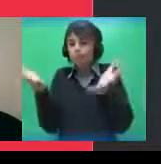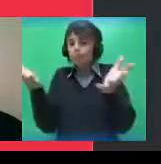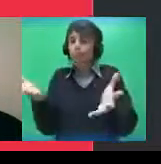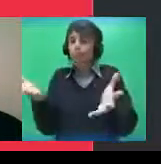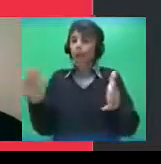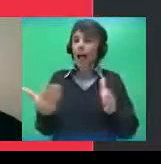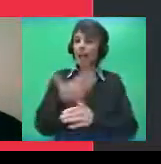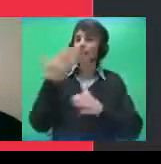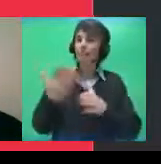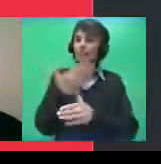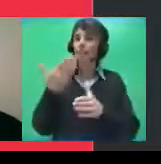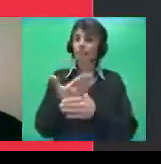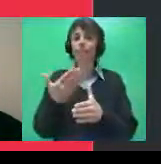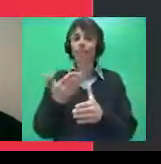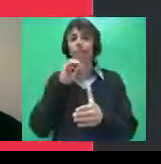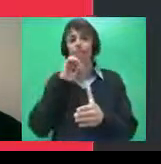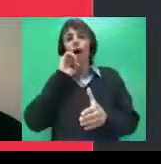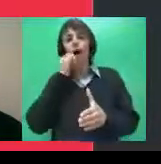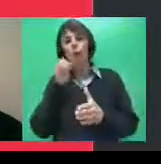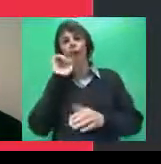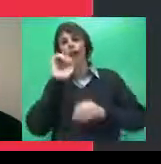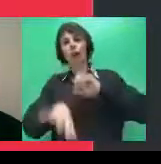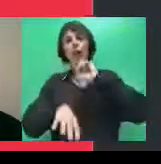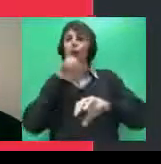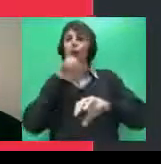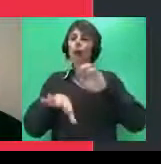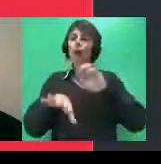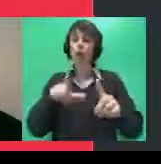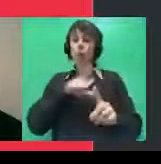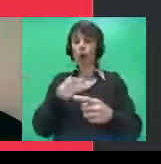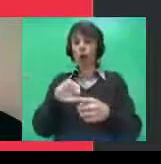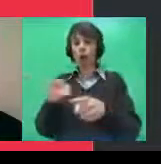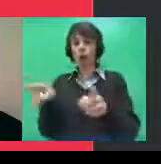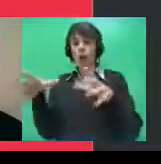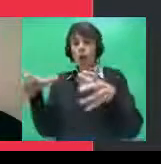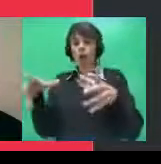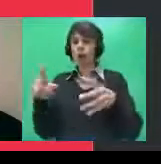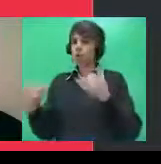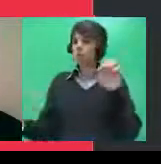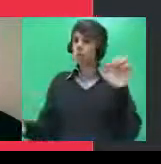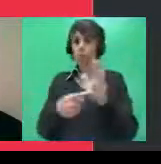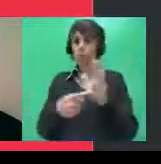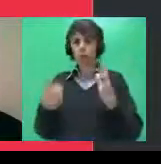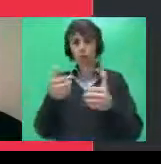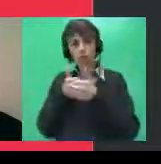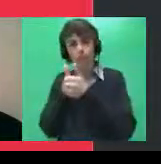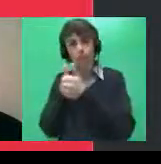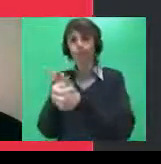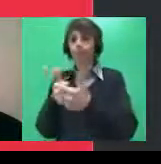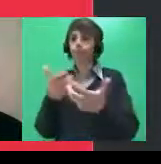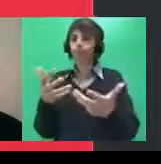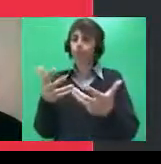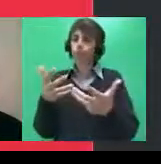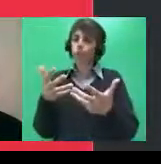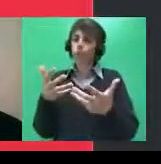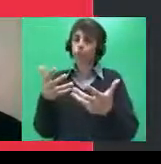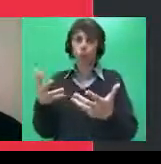this, is such an important audience to support, particularly in the context of tackling aspirations to tackle inequalities and some of the ambitions